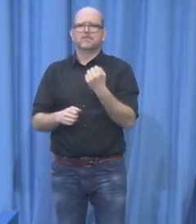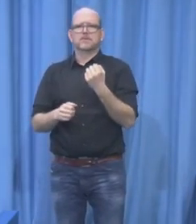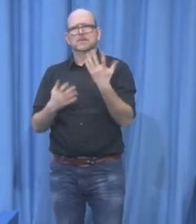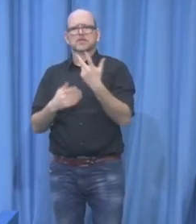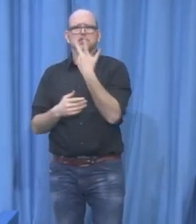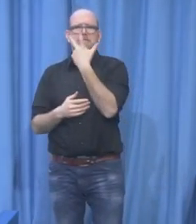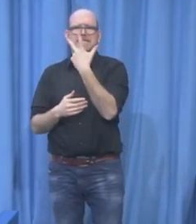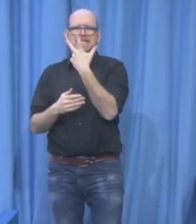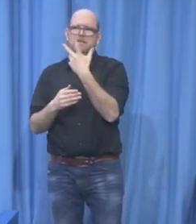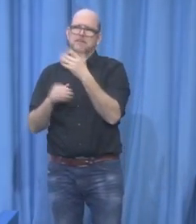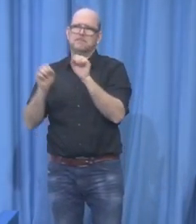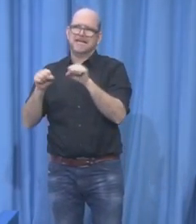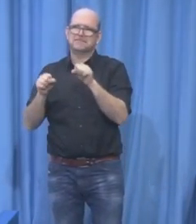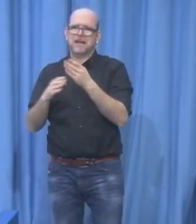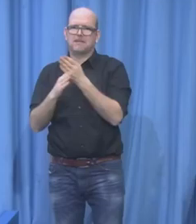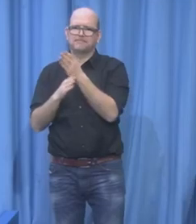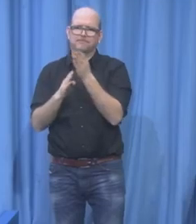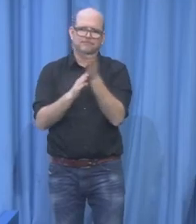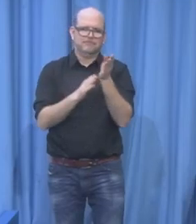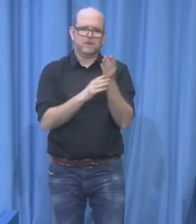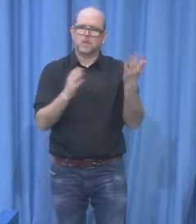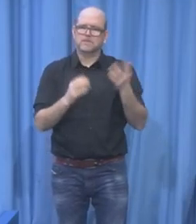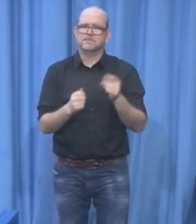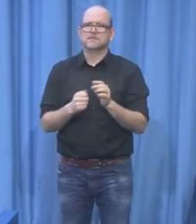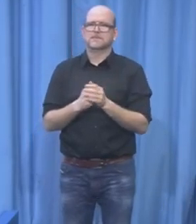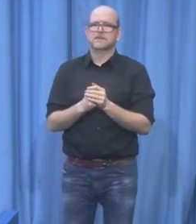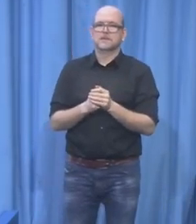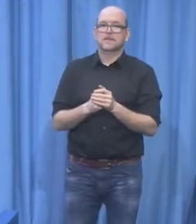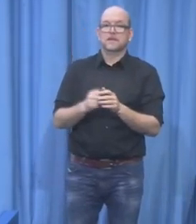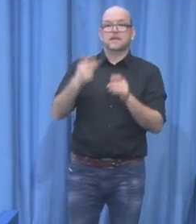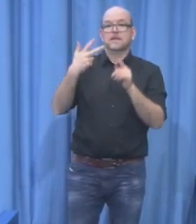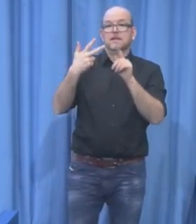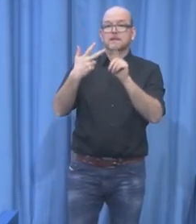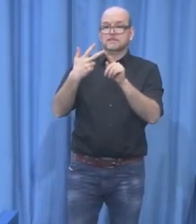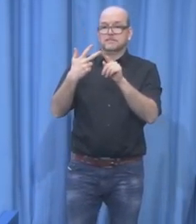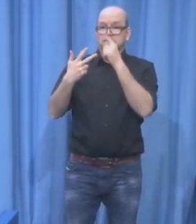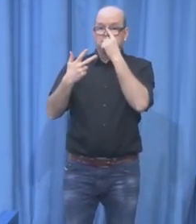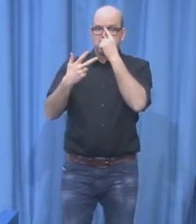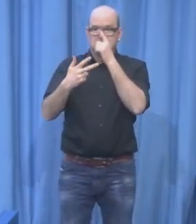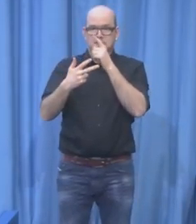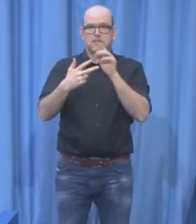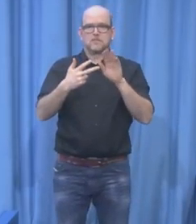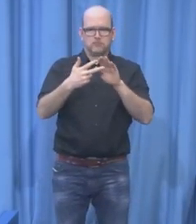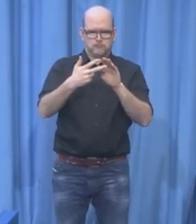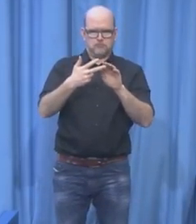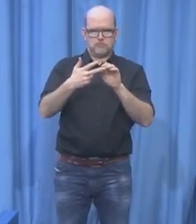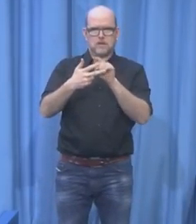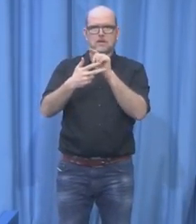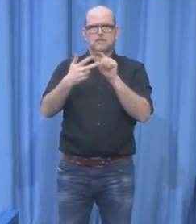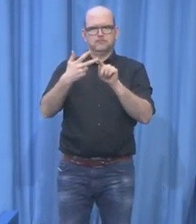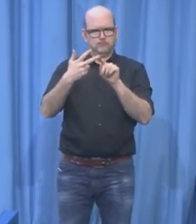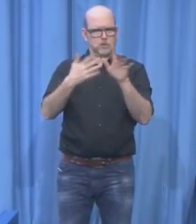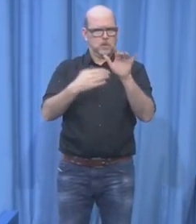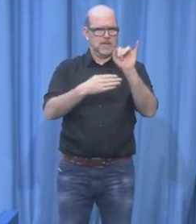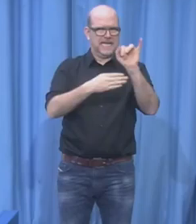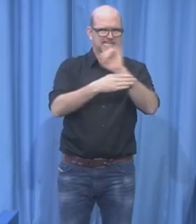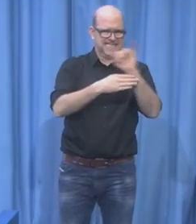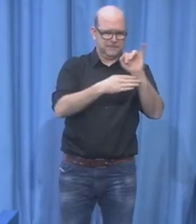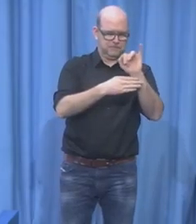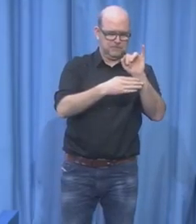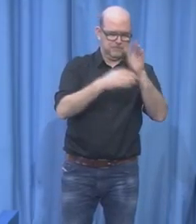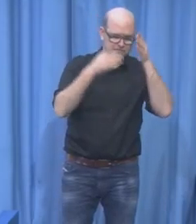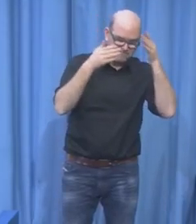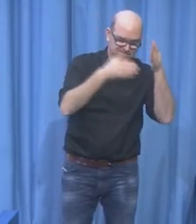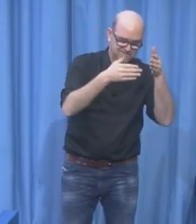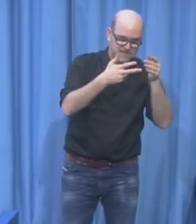internship is very much focused in on what it is that the person wants to do afterwards, what sort of job that they want to get. The first